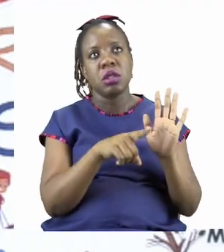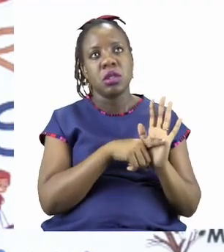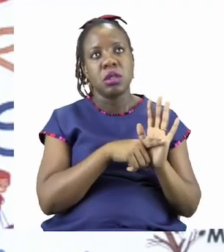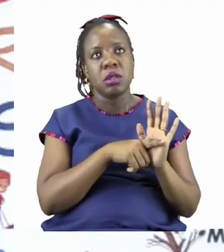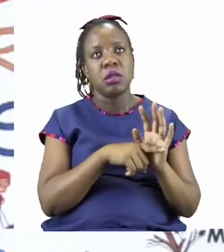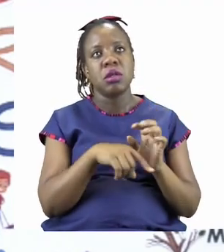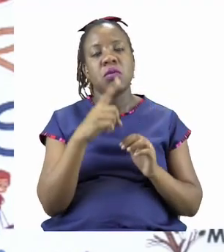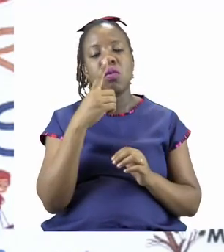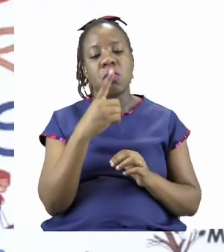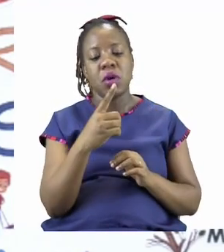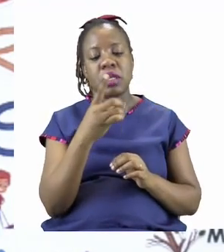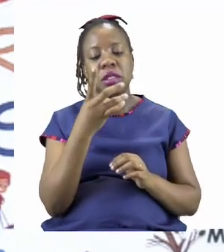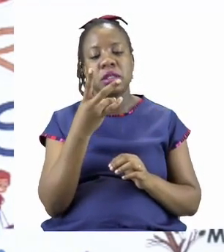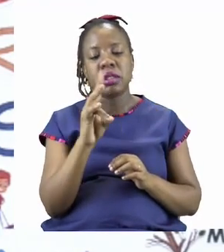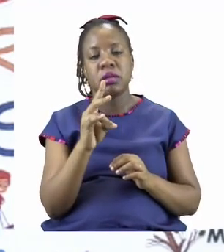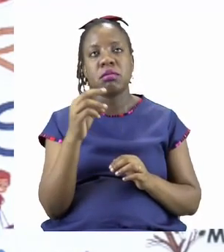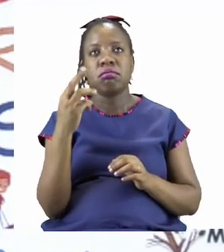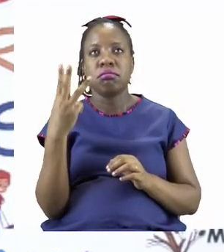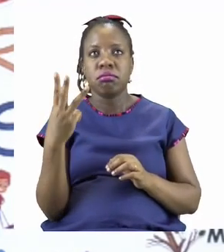sum is